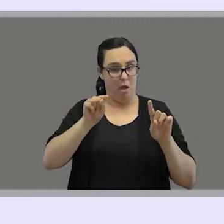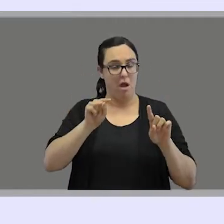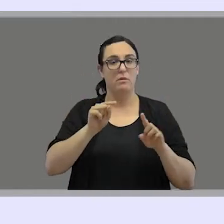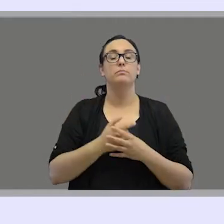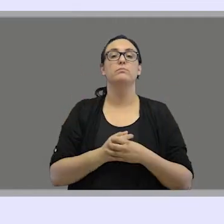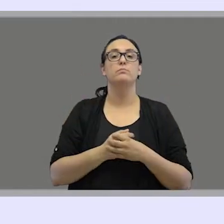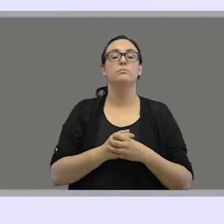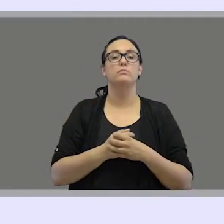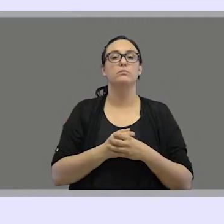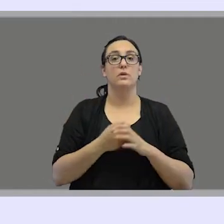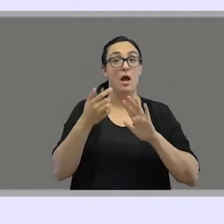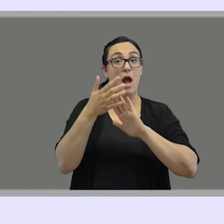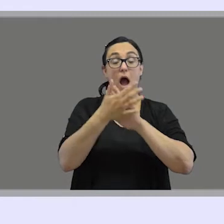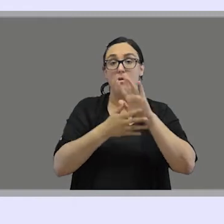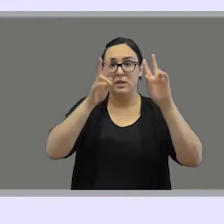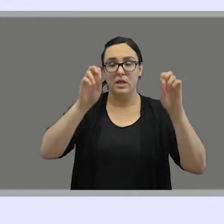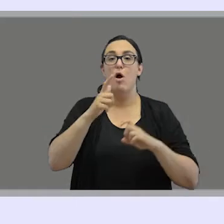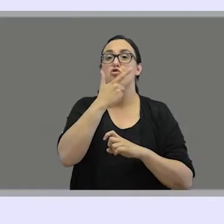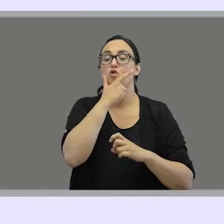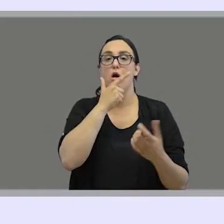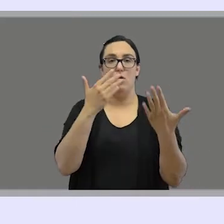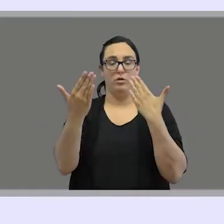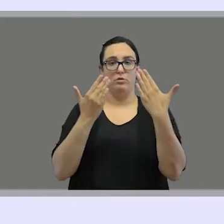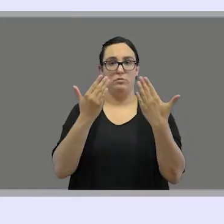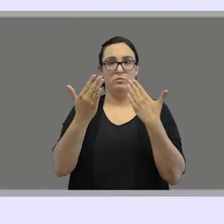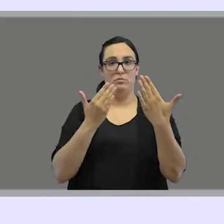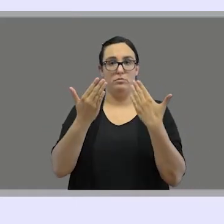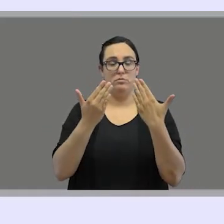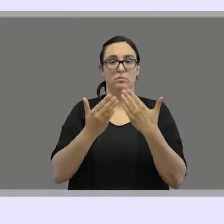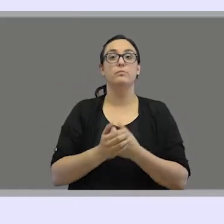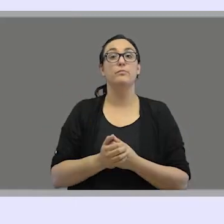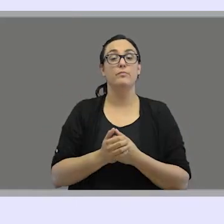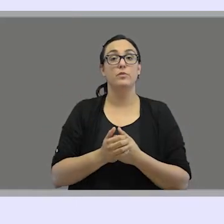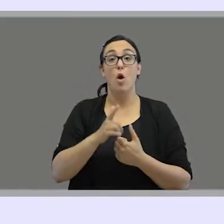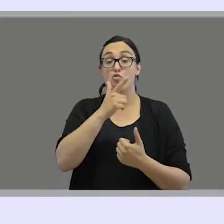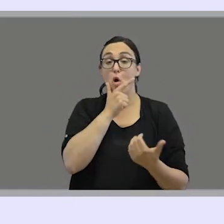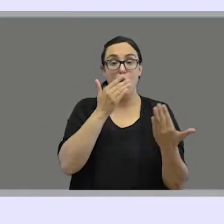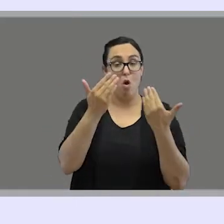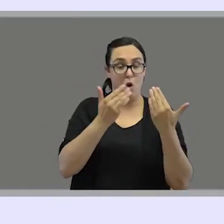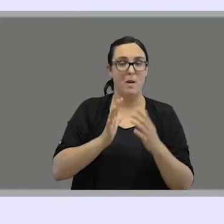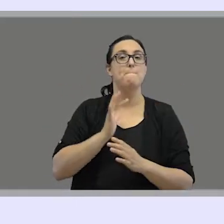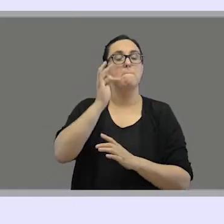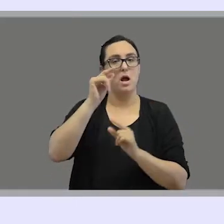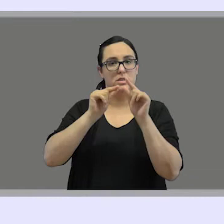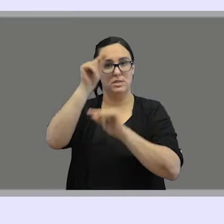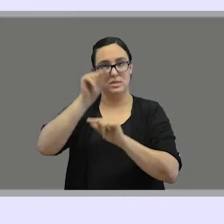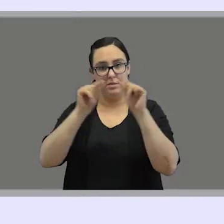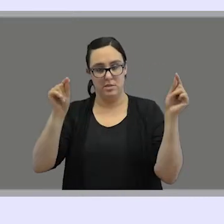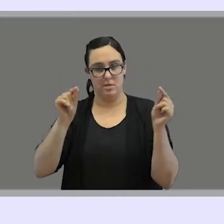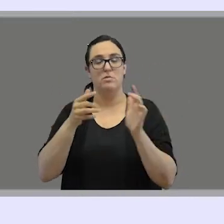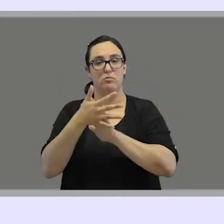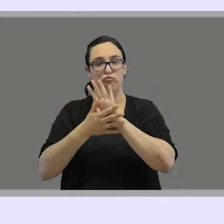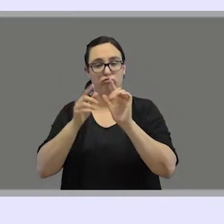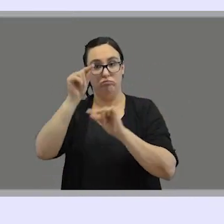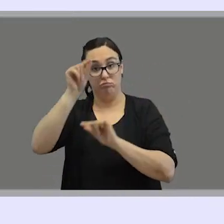this section, we are going to talk about the color contrast. Color contrast, together with the size of